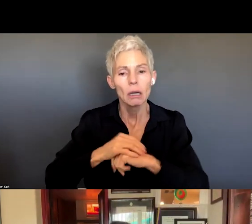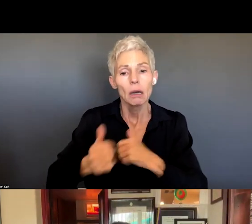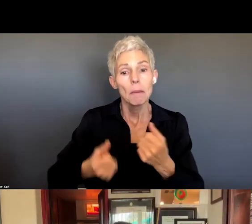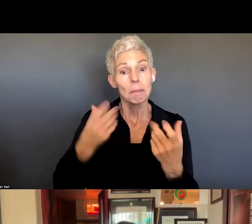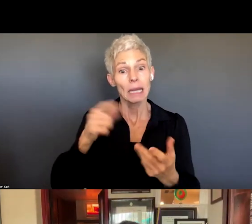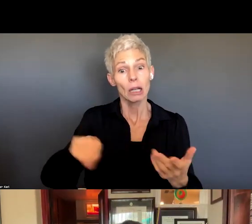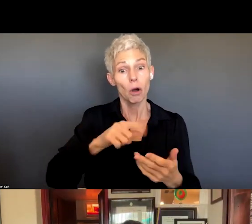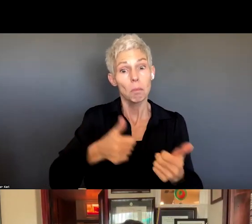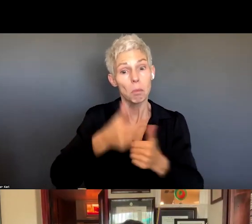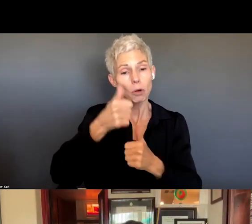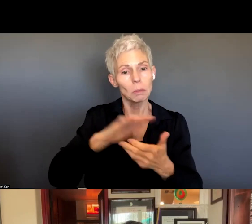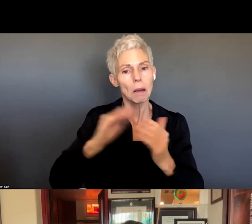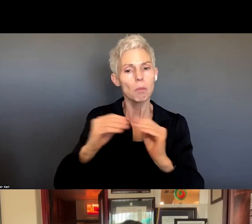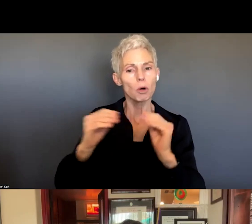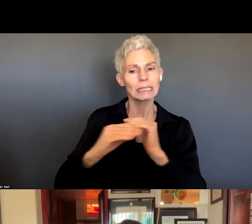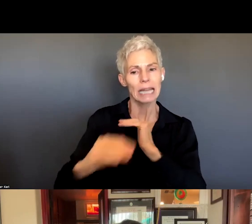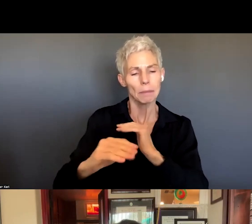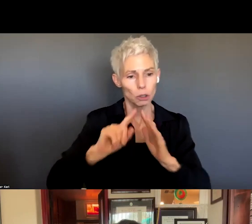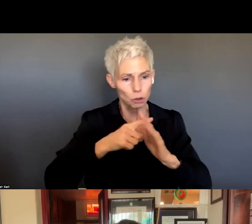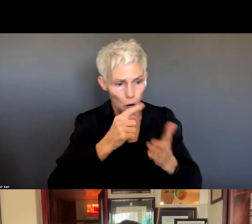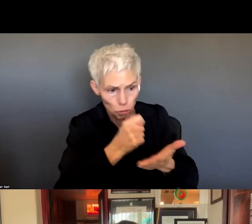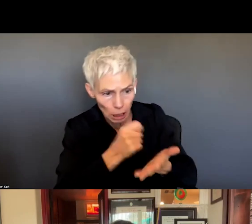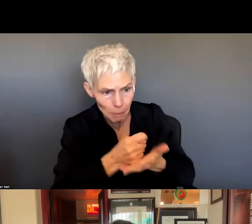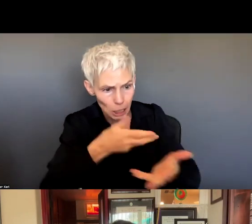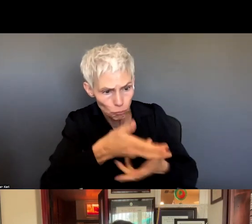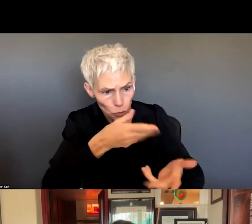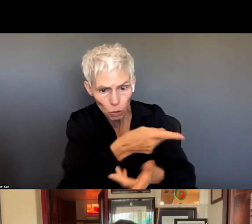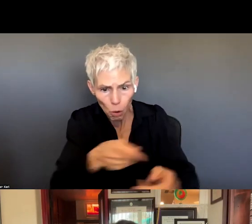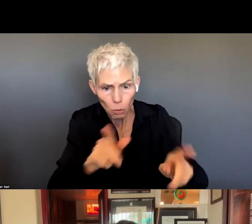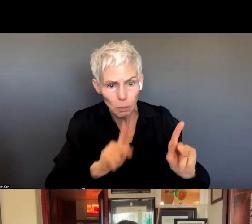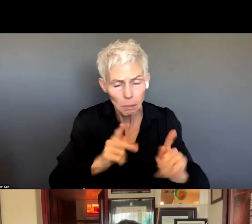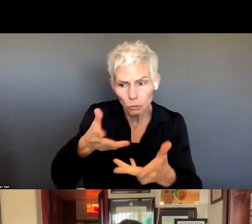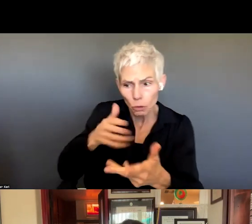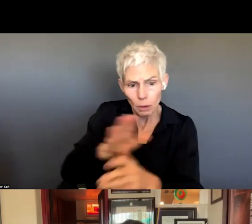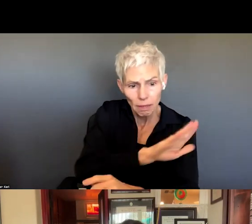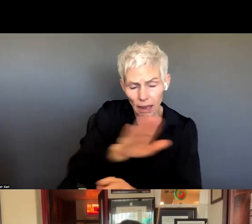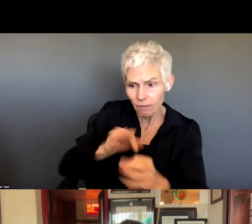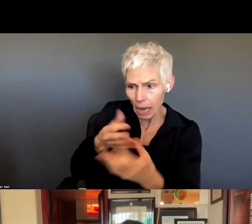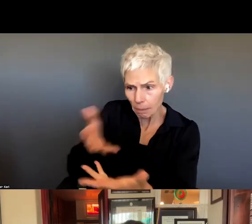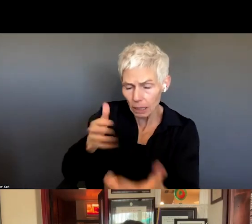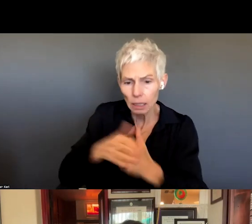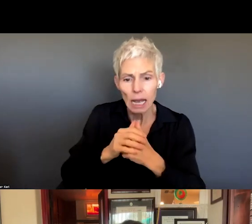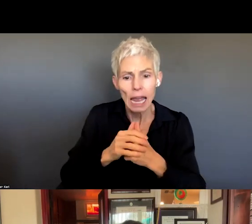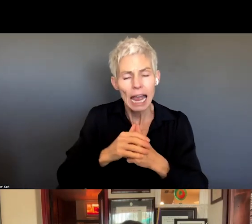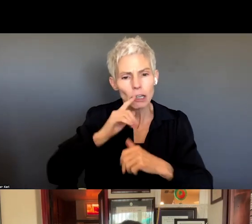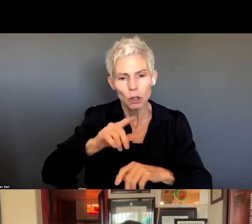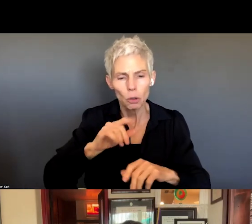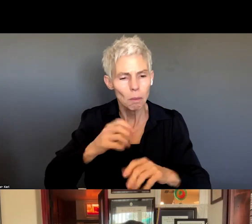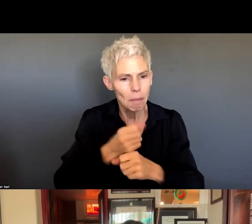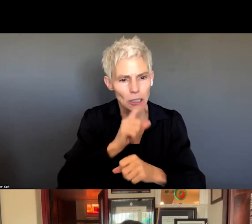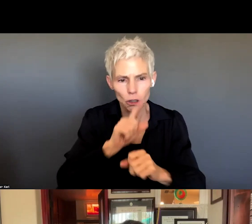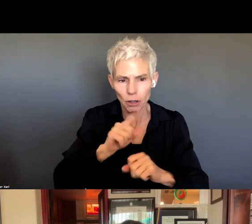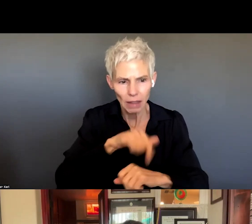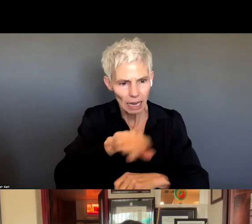be stabilized where you start treatment and you're engaging with them and their families and coordinating care. And either during that 23-hour